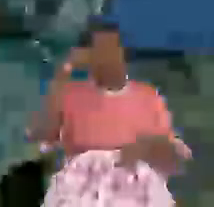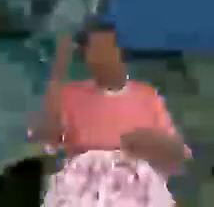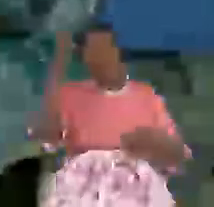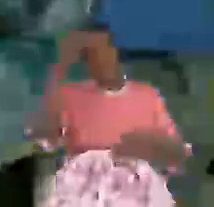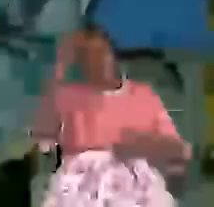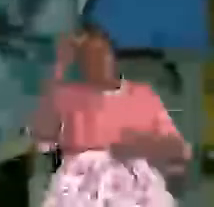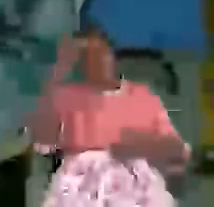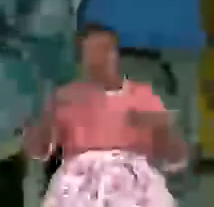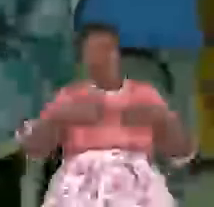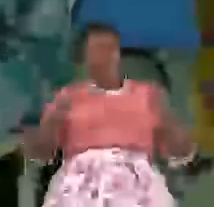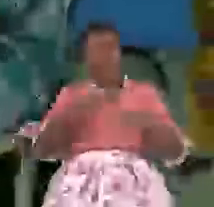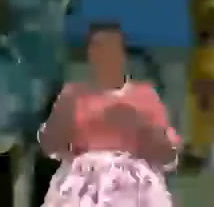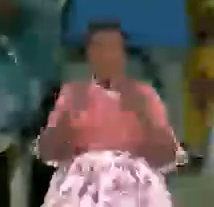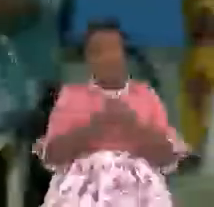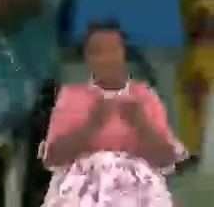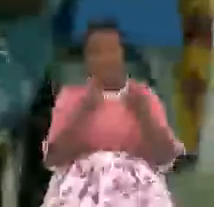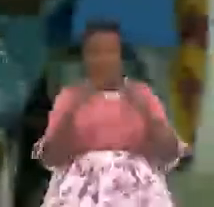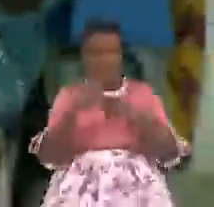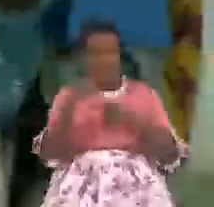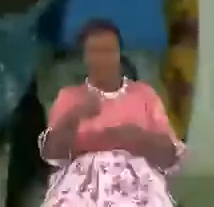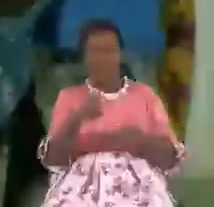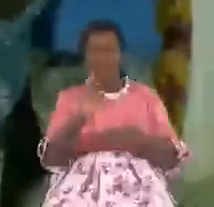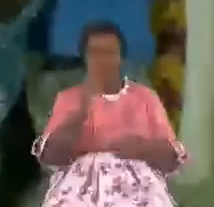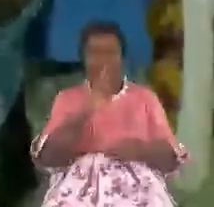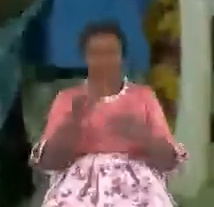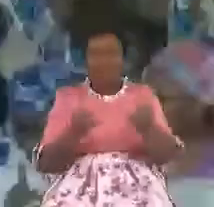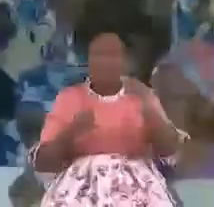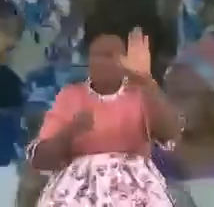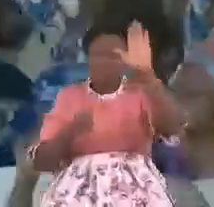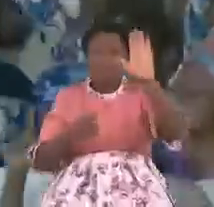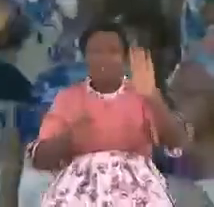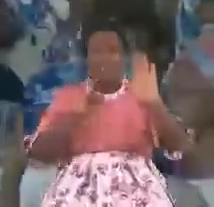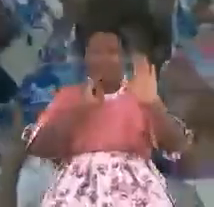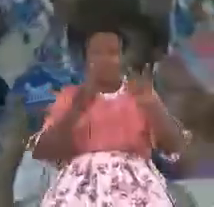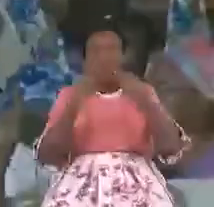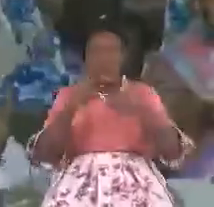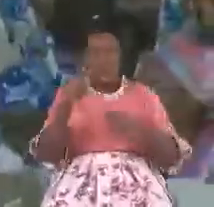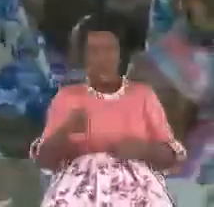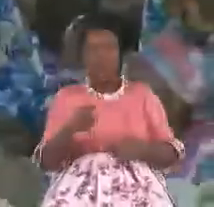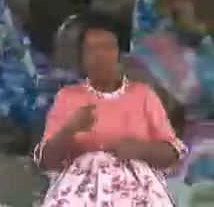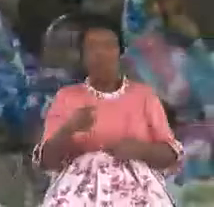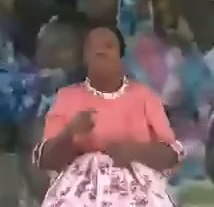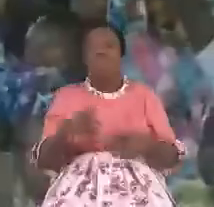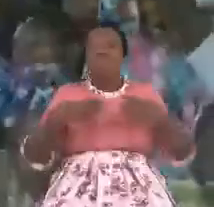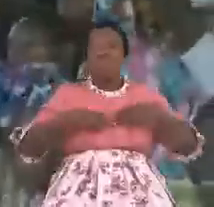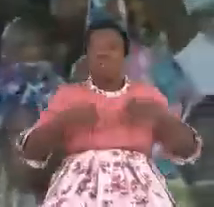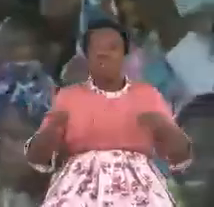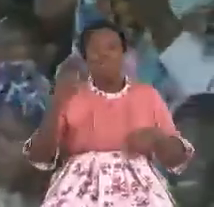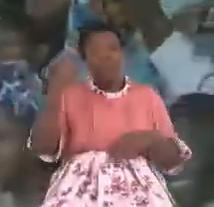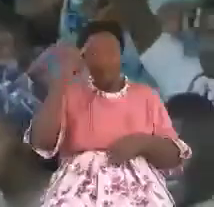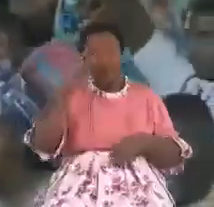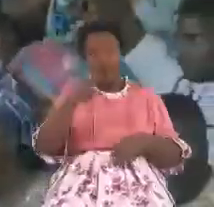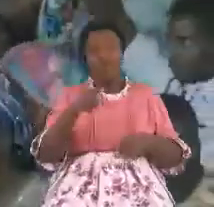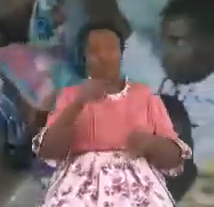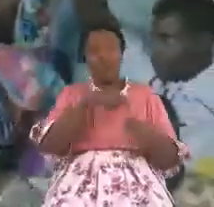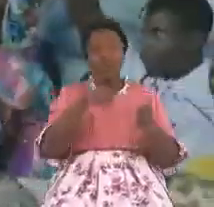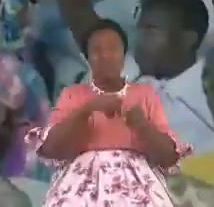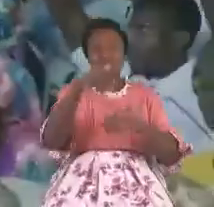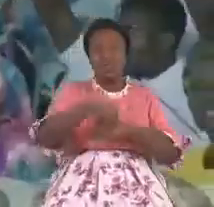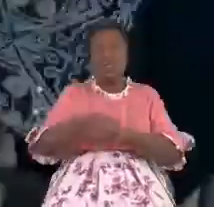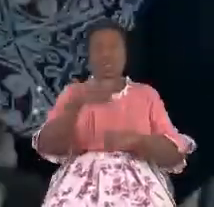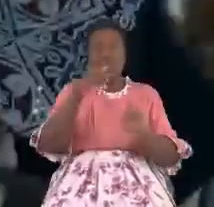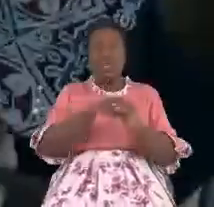you. Where are you? It's coming to you. Healing for you tonight in